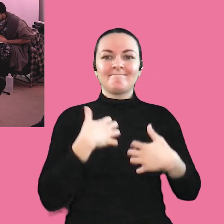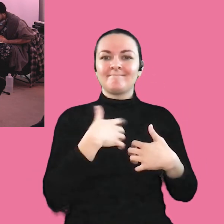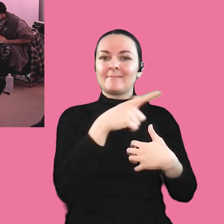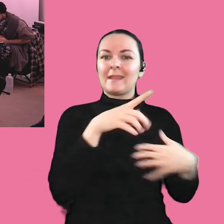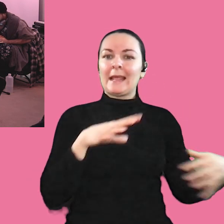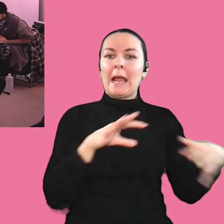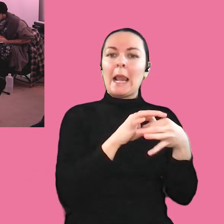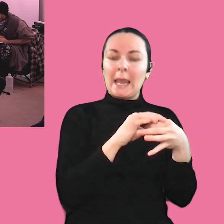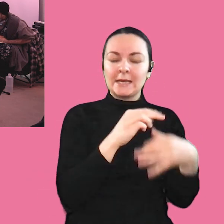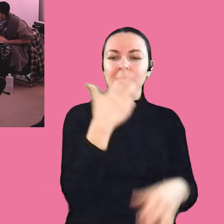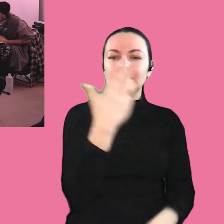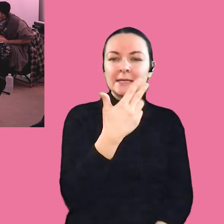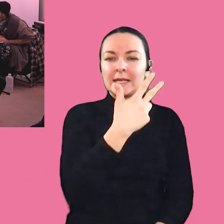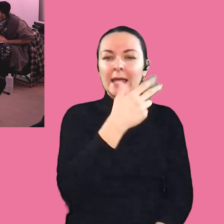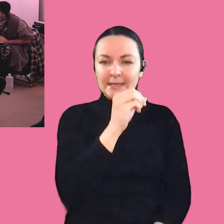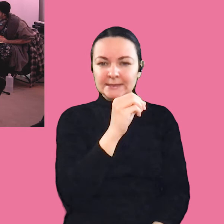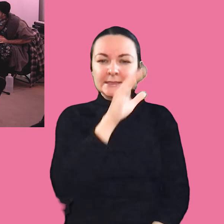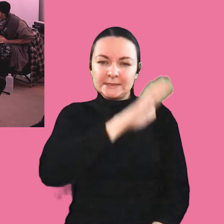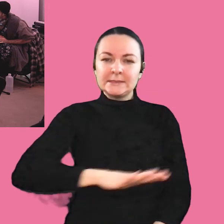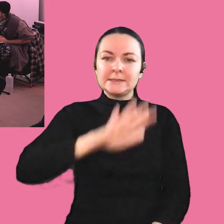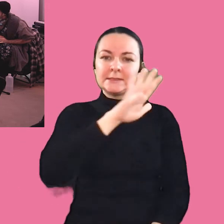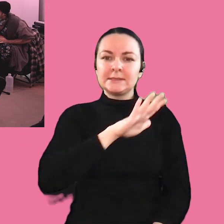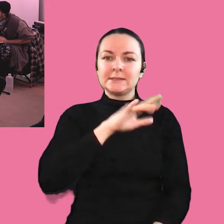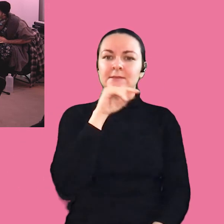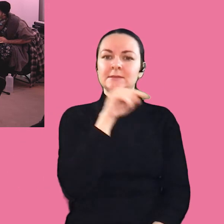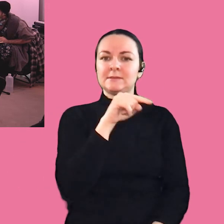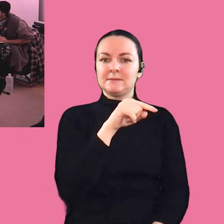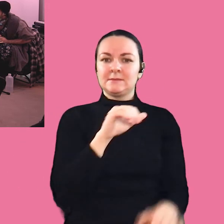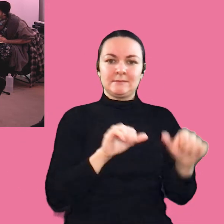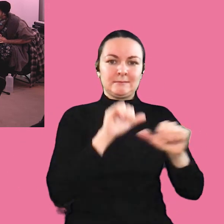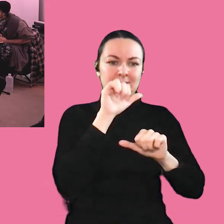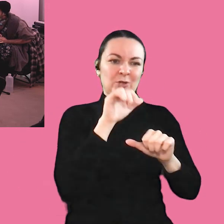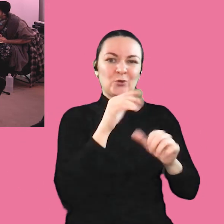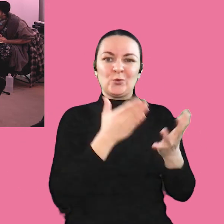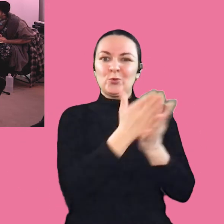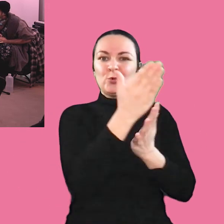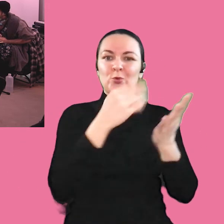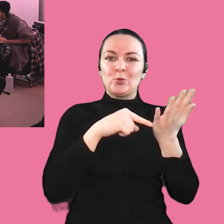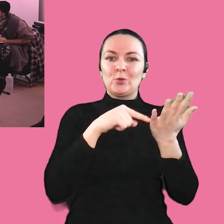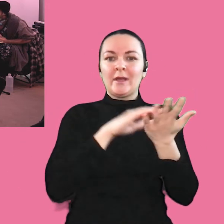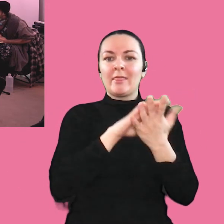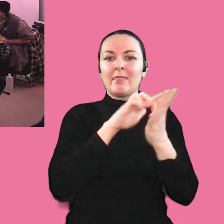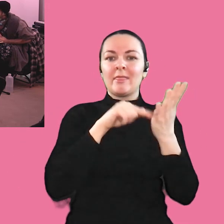It links into what happened in the 1980s, sort of during